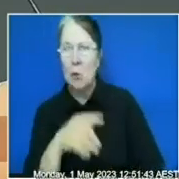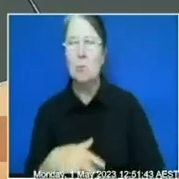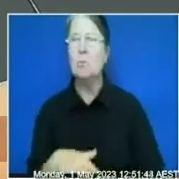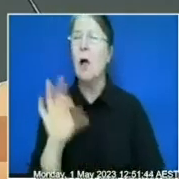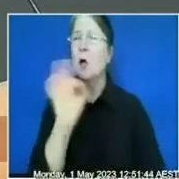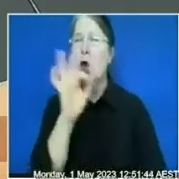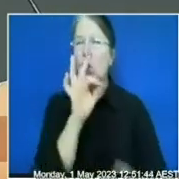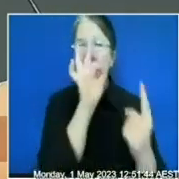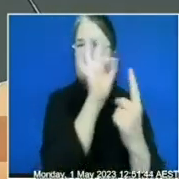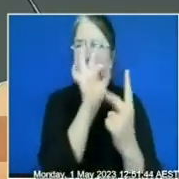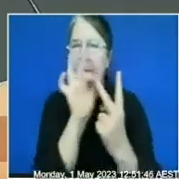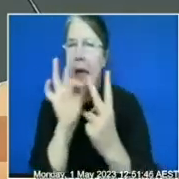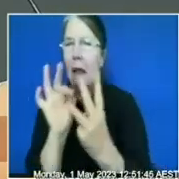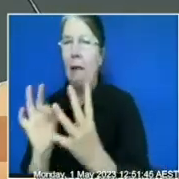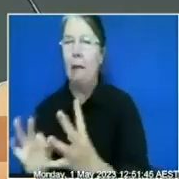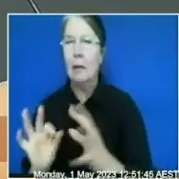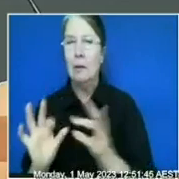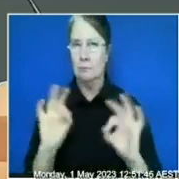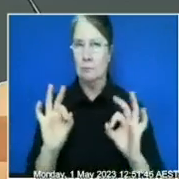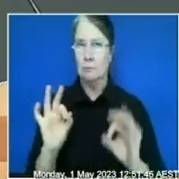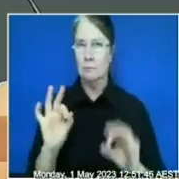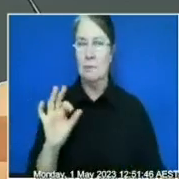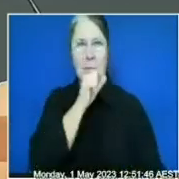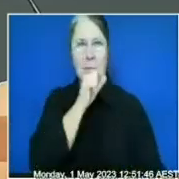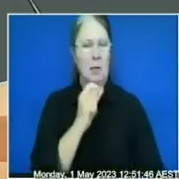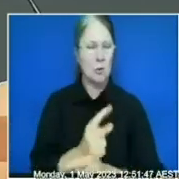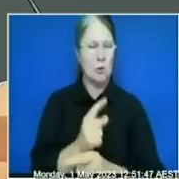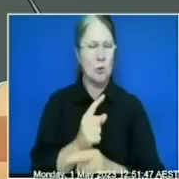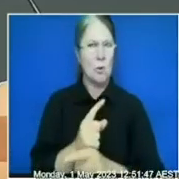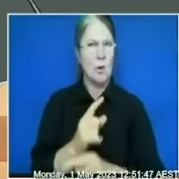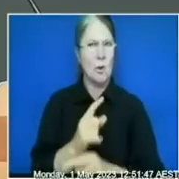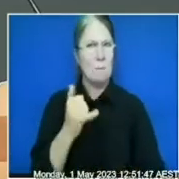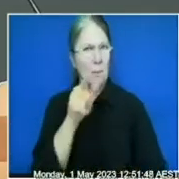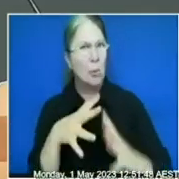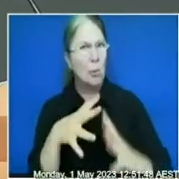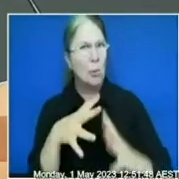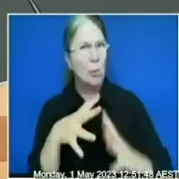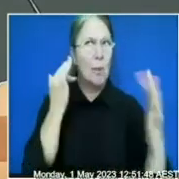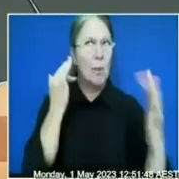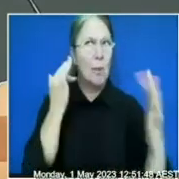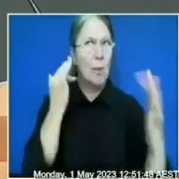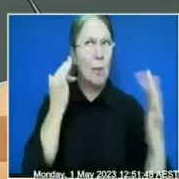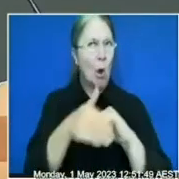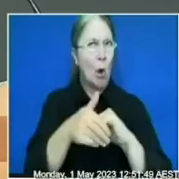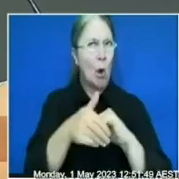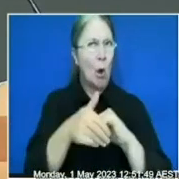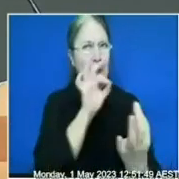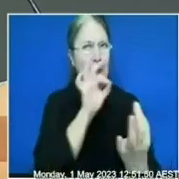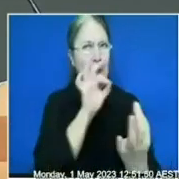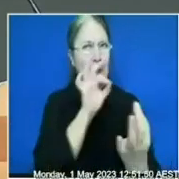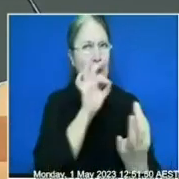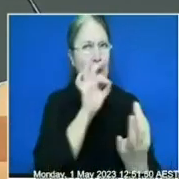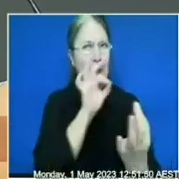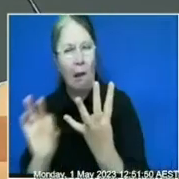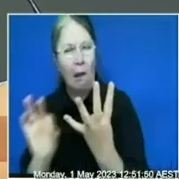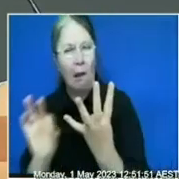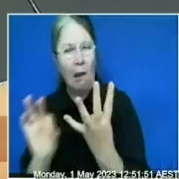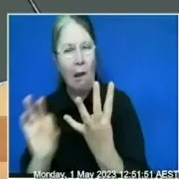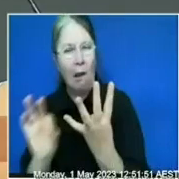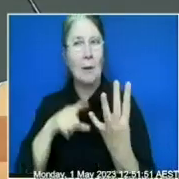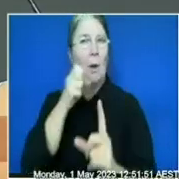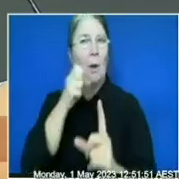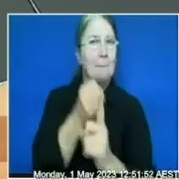Yes. Now, the last question category is to do with compulsory treatment